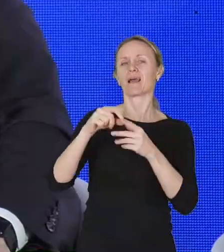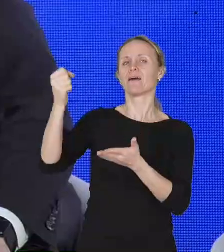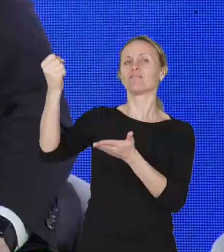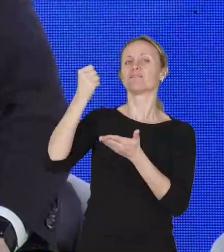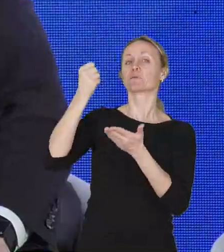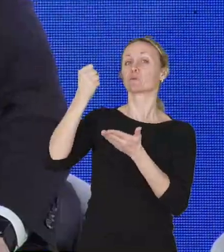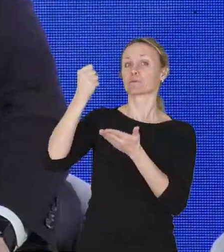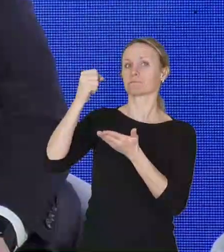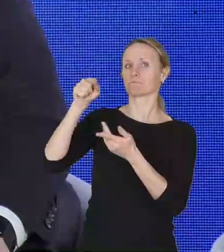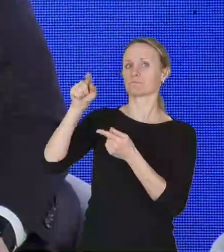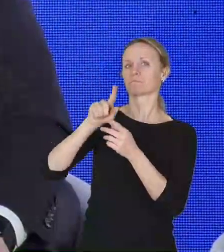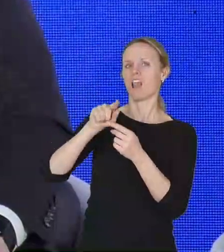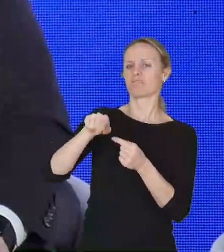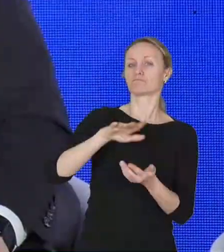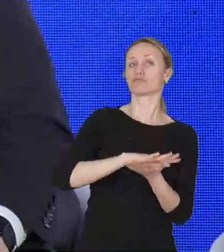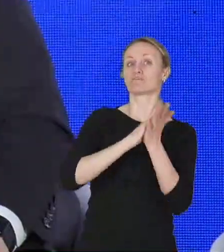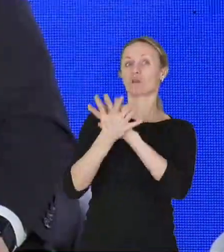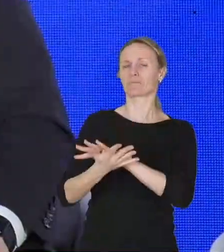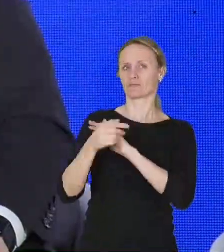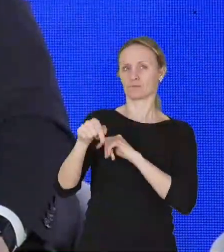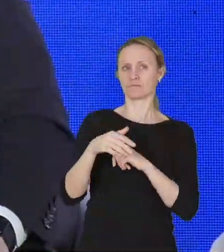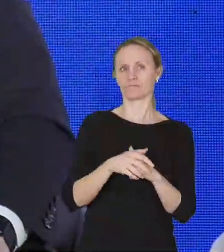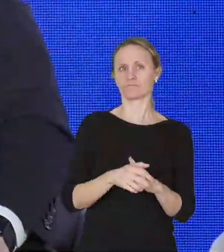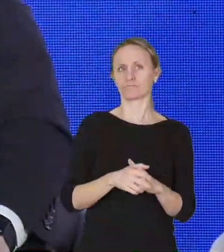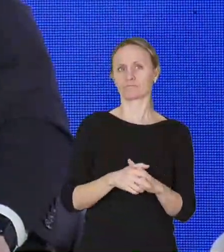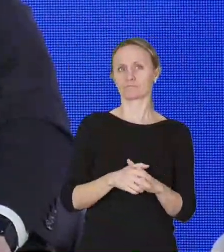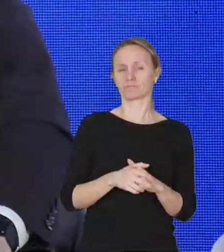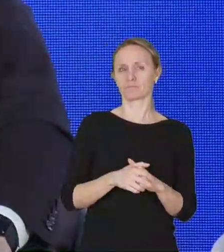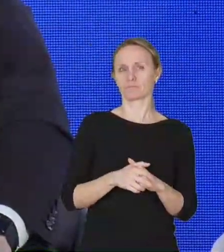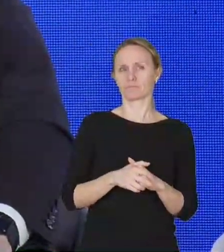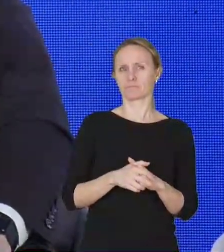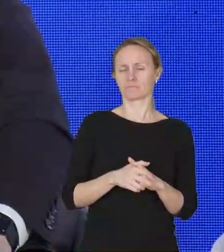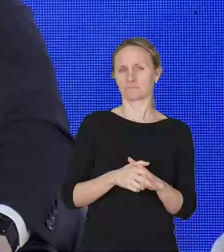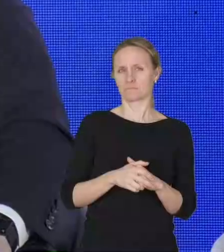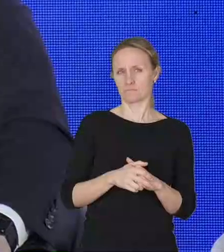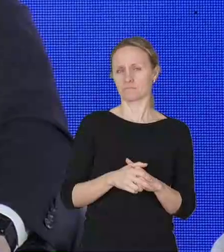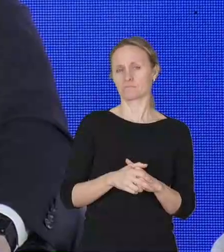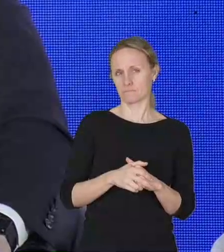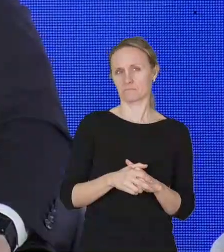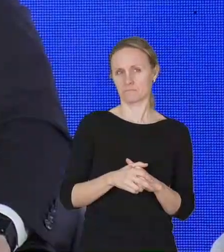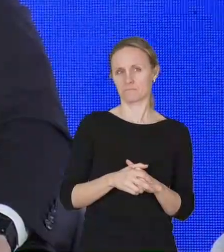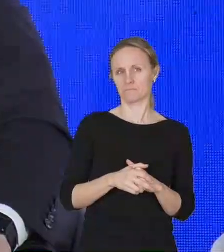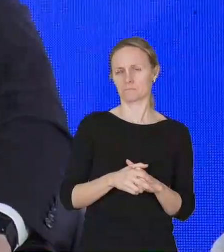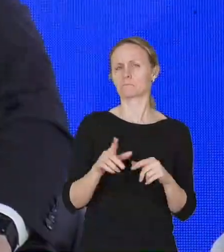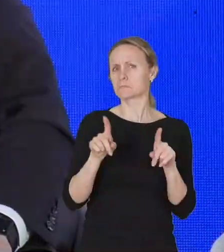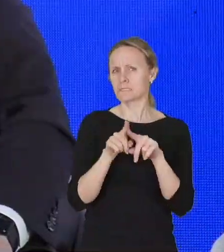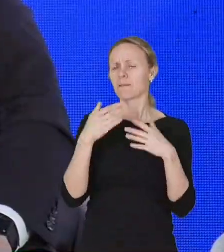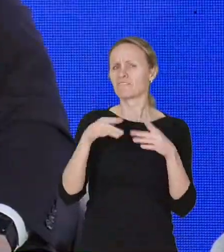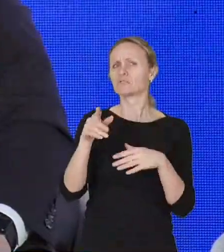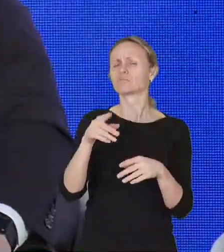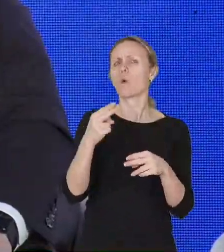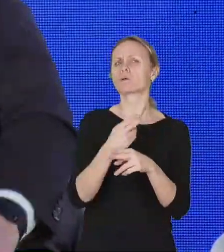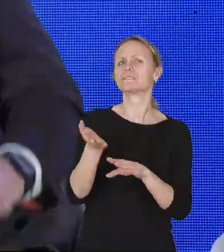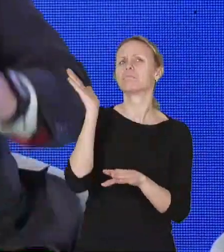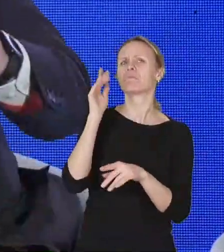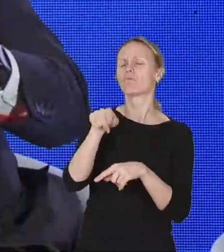this, where basically the stakeholders agreed on milestones and targets, where they